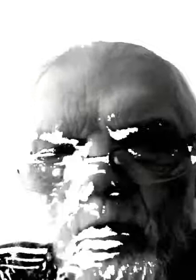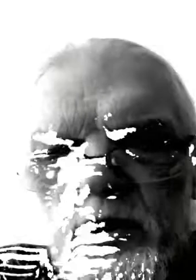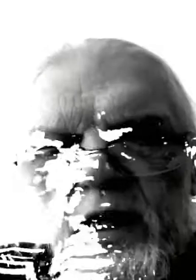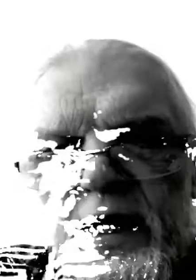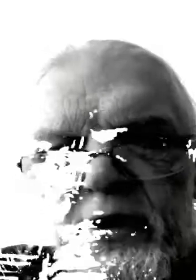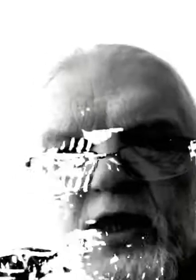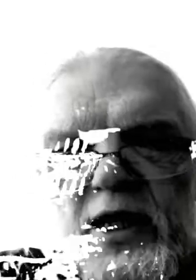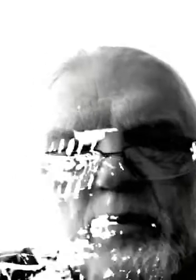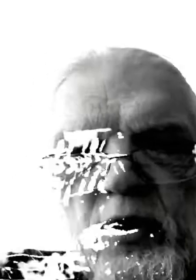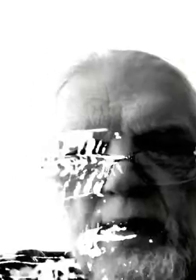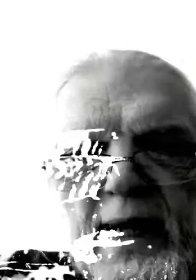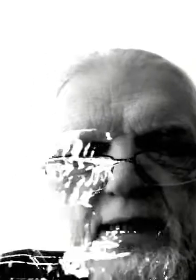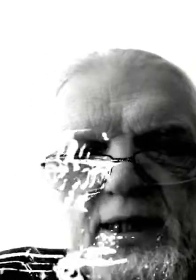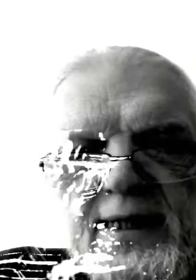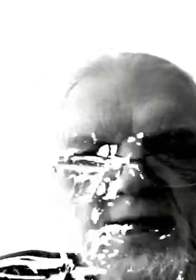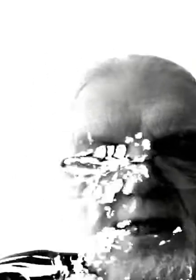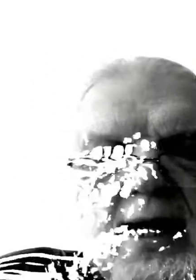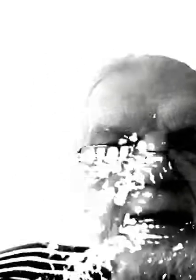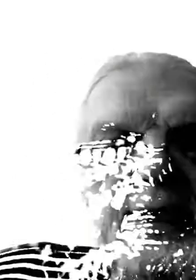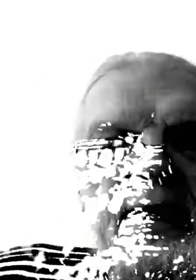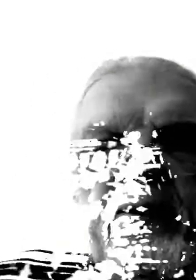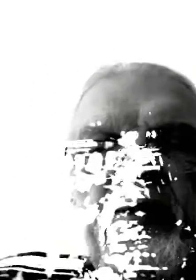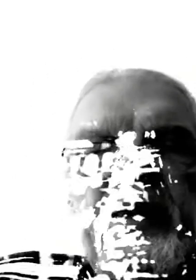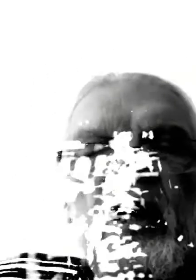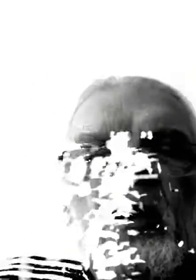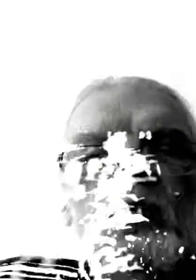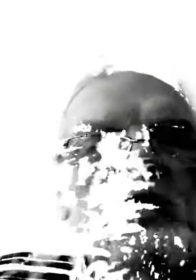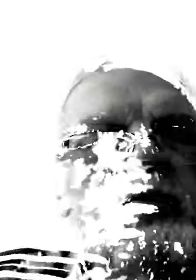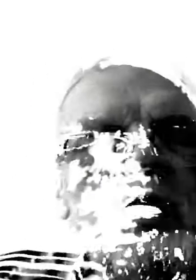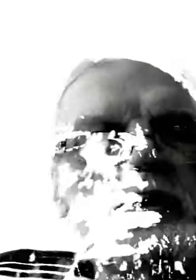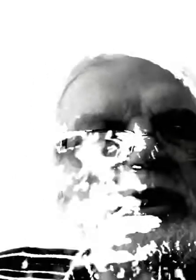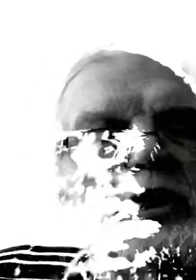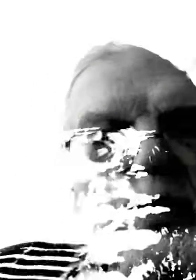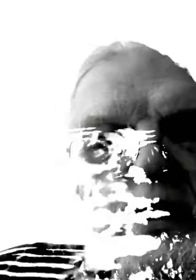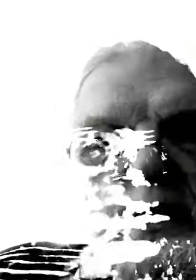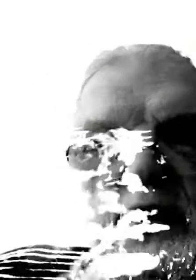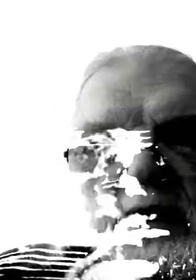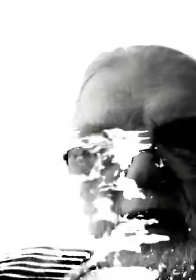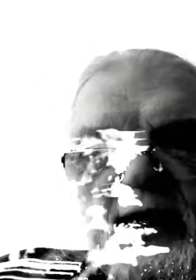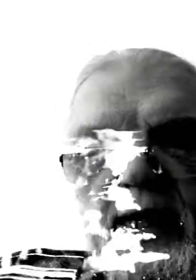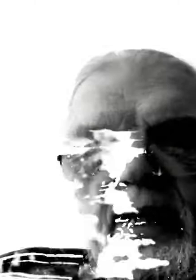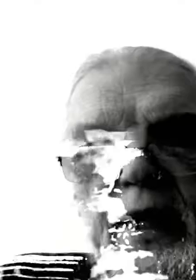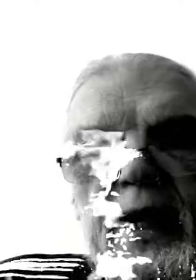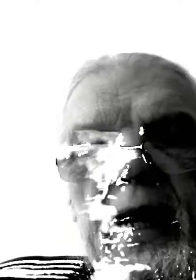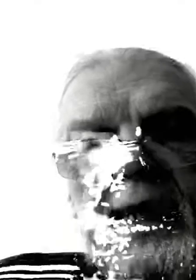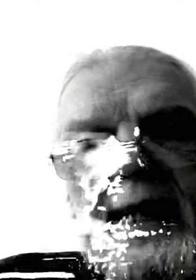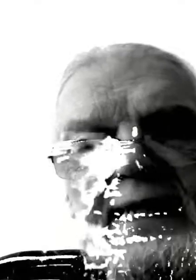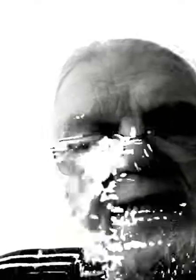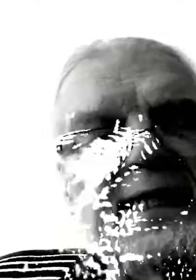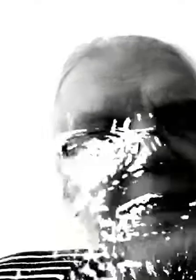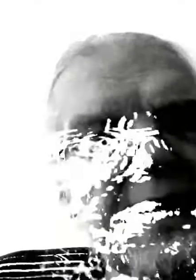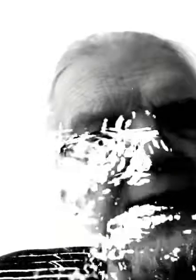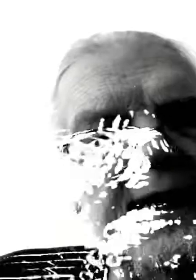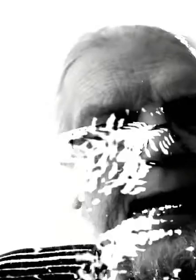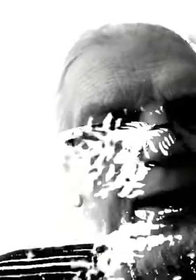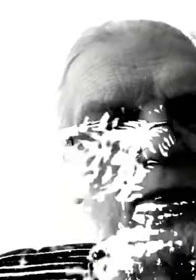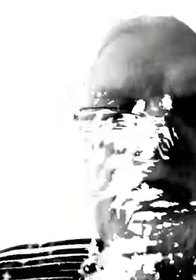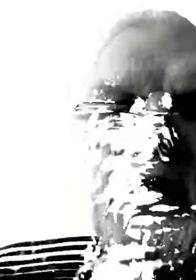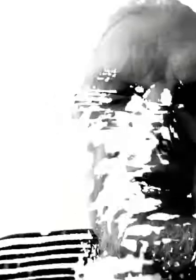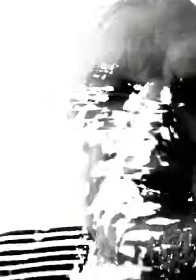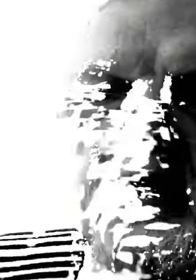All together in a Brummie accent say, we want to be together, and let's say it